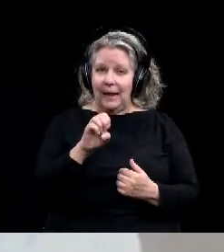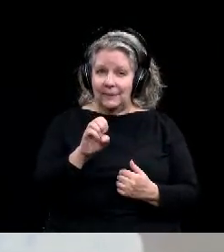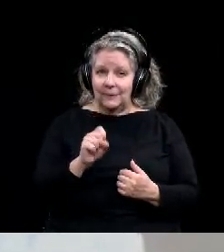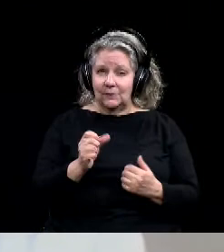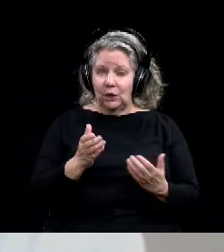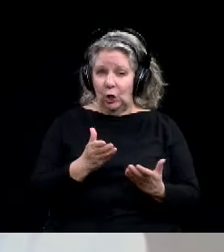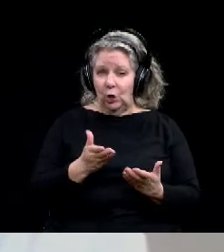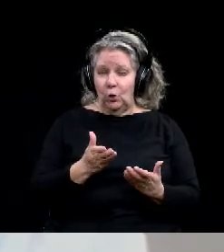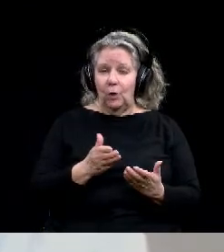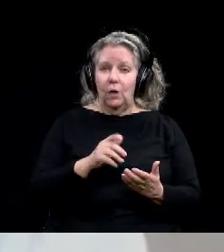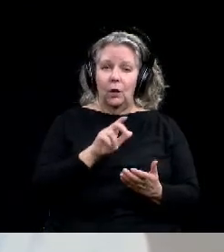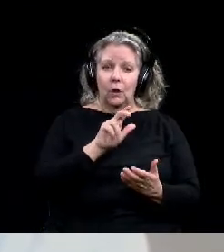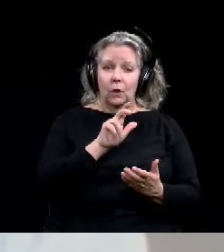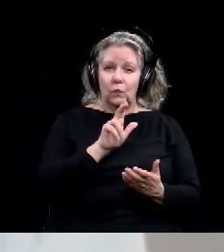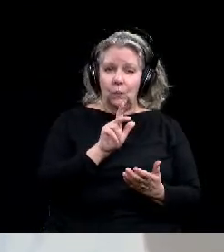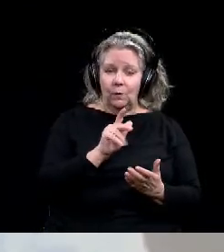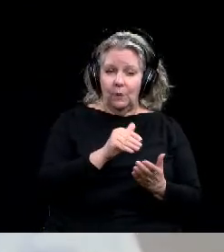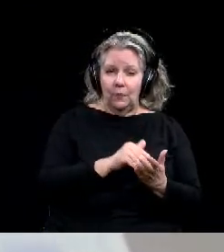23,444.